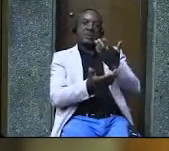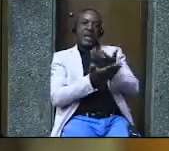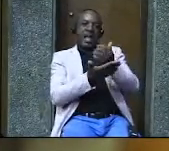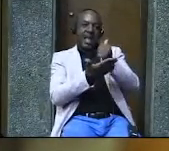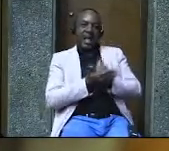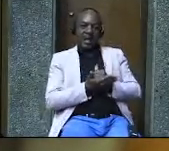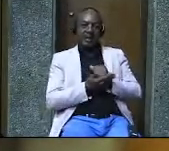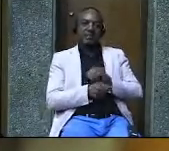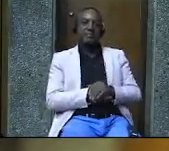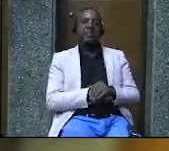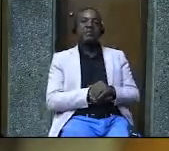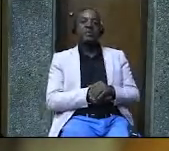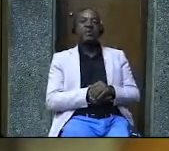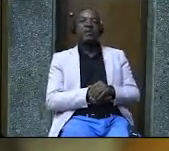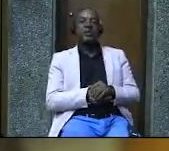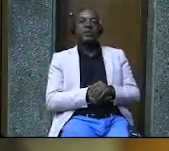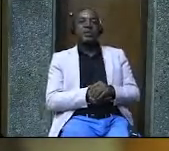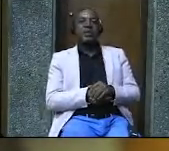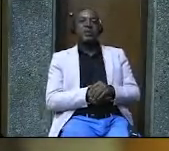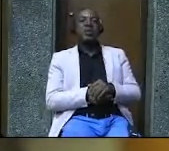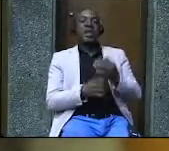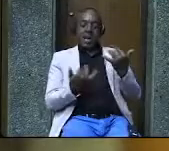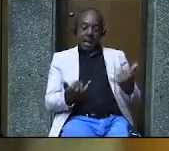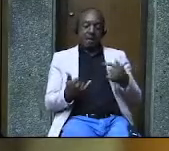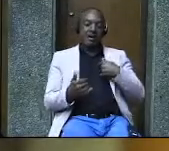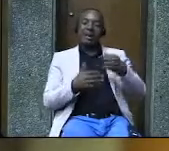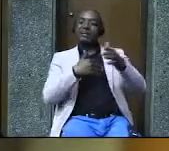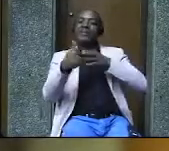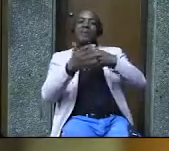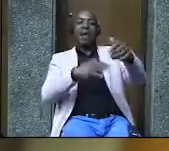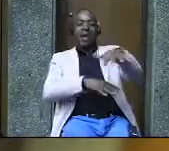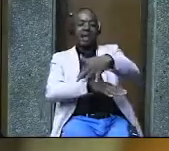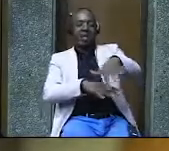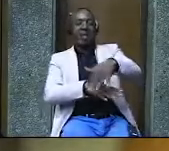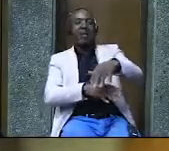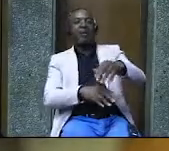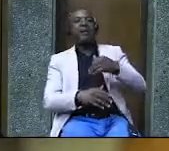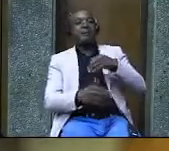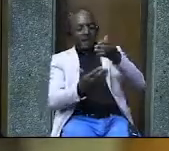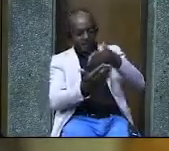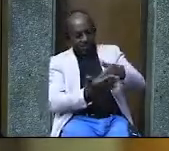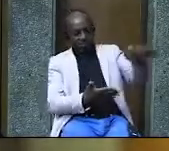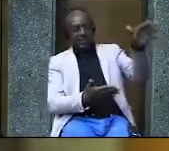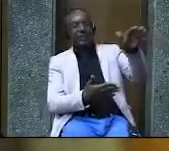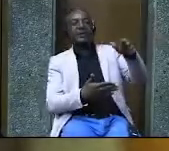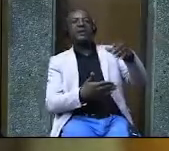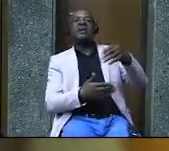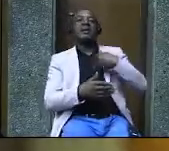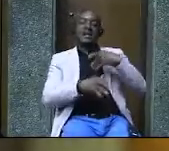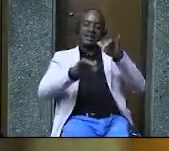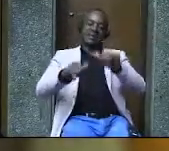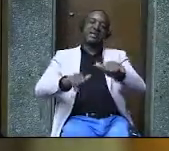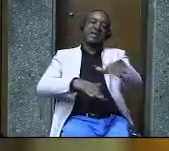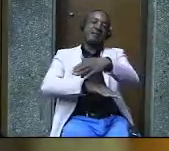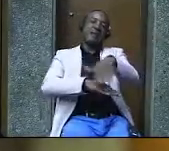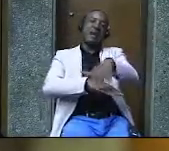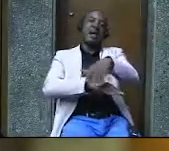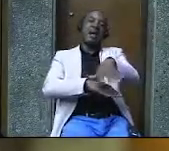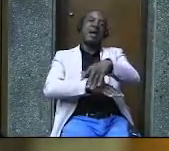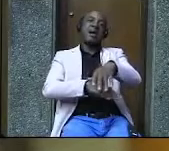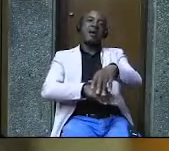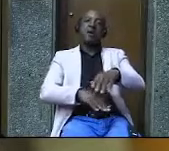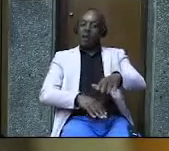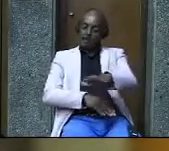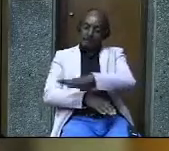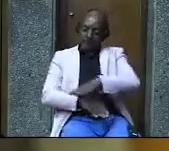jwale ha ile hona jwale ke ha ile hona ka strateng re evictue plekeng ya rona re ha ile ka strateng a rena mo go dulang teng a rena